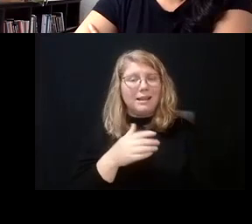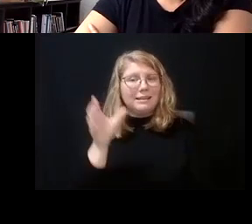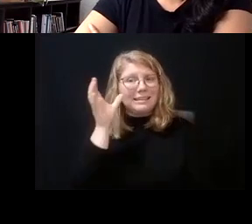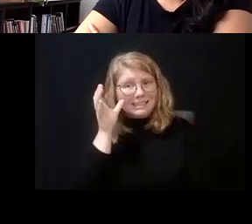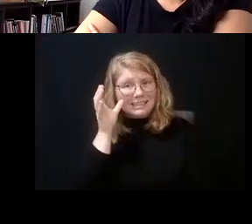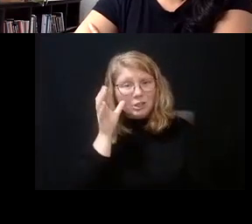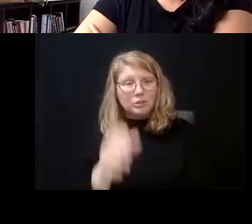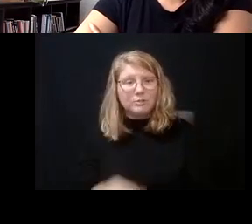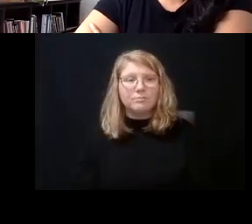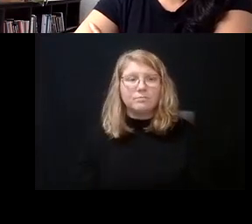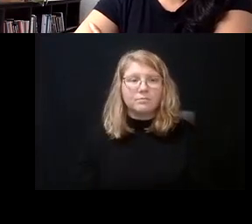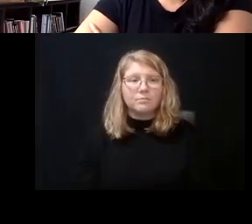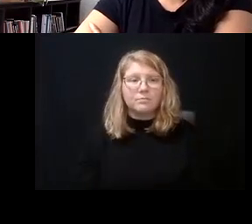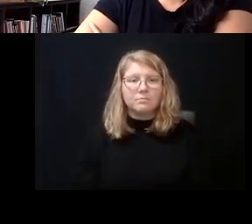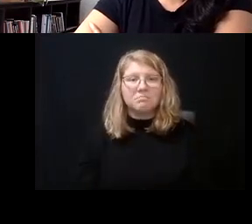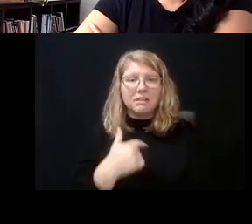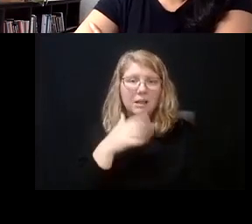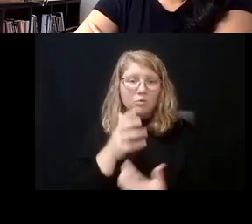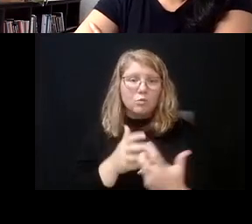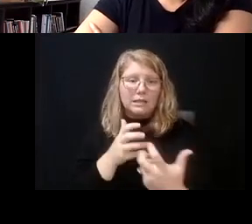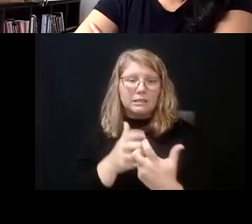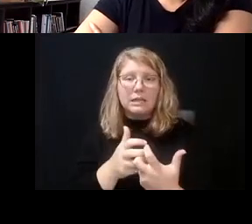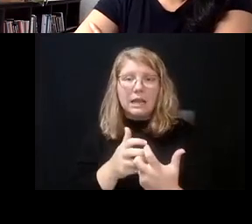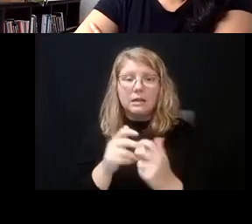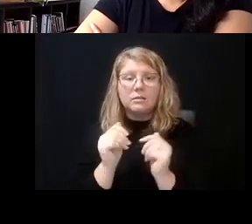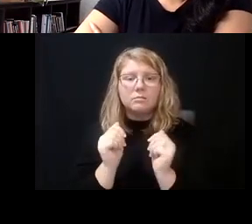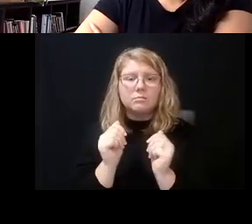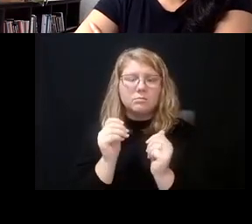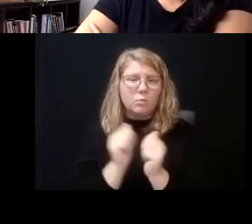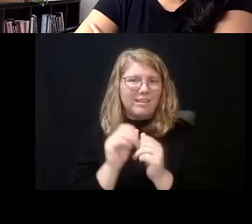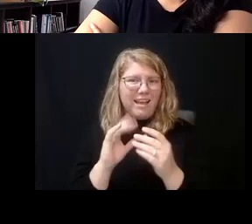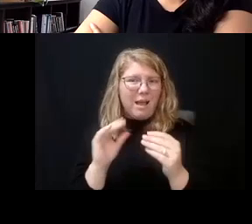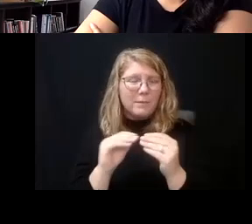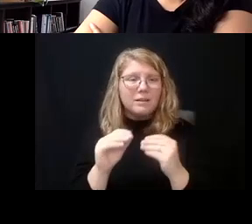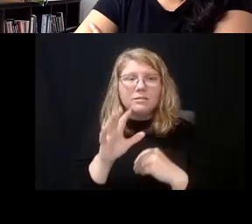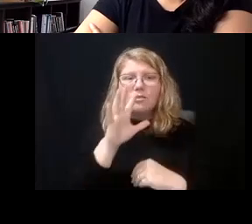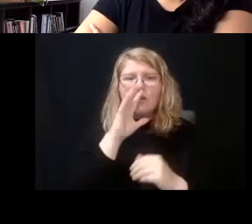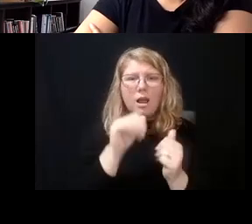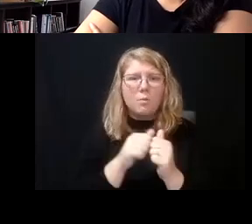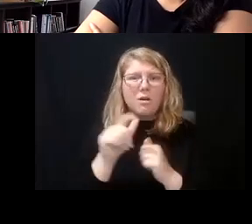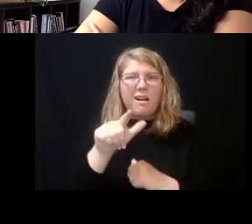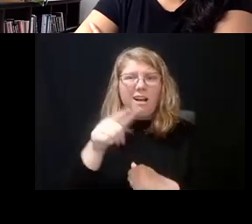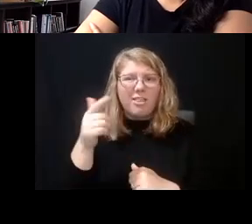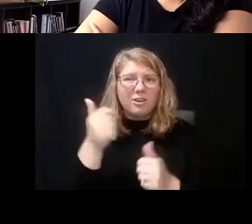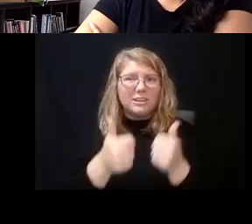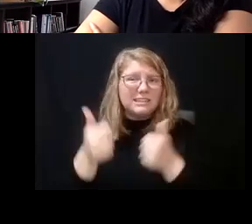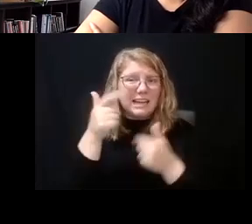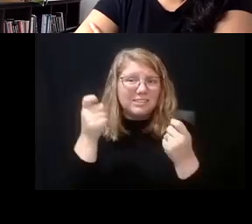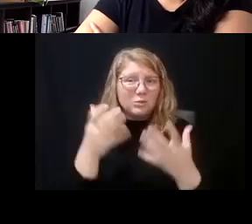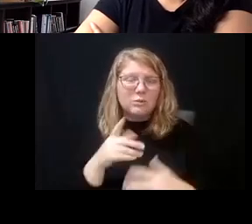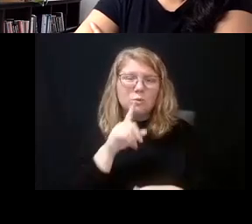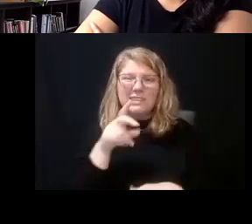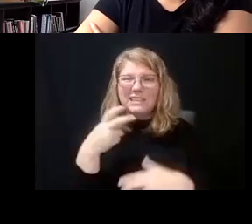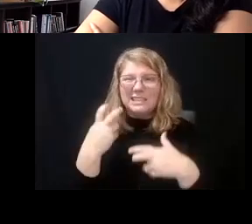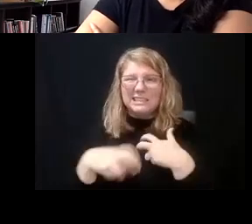is, I really resonate with what Joanne's saying about actually talking to other EDs has been more difficult than